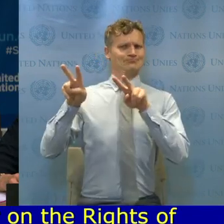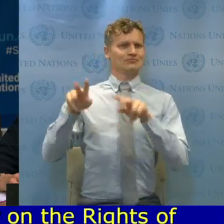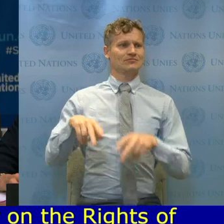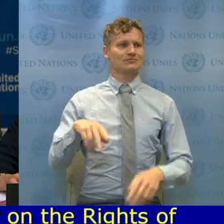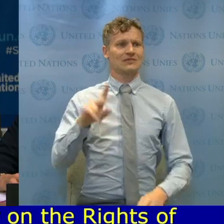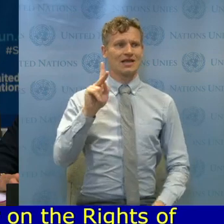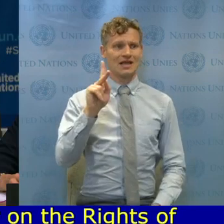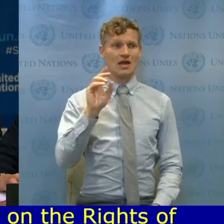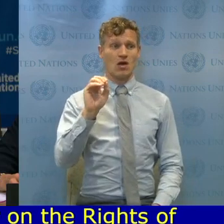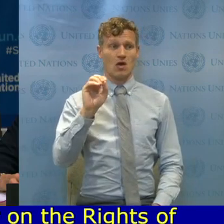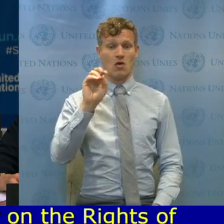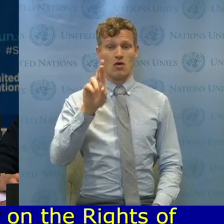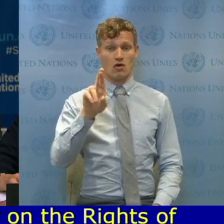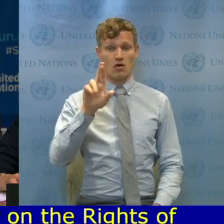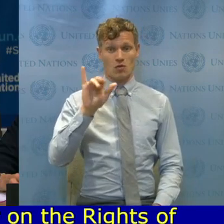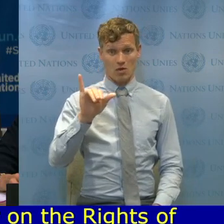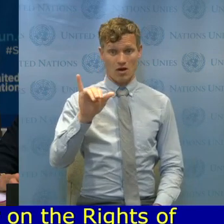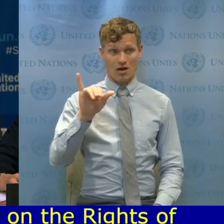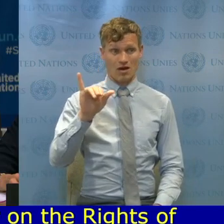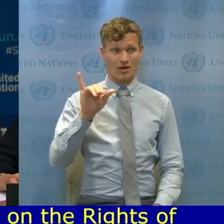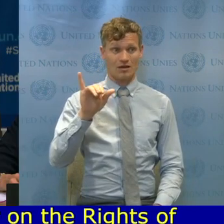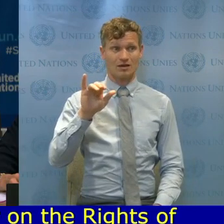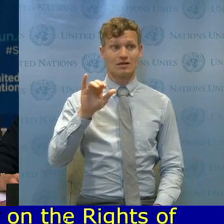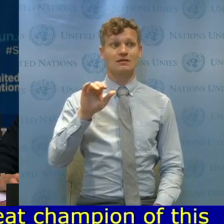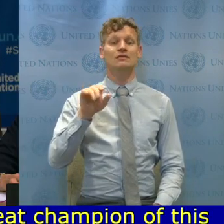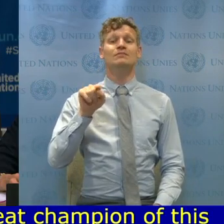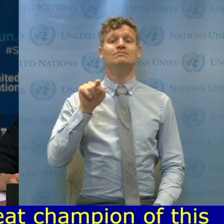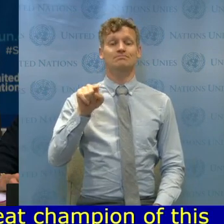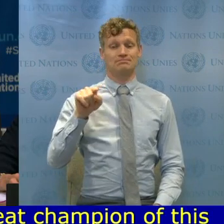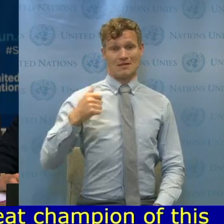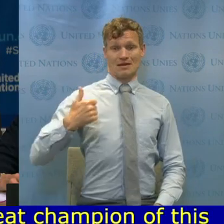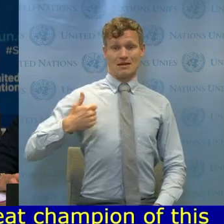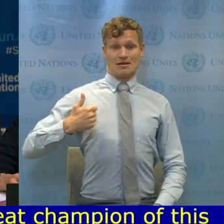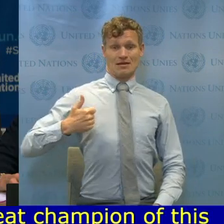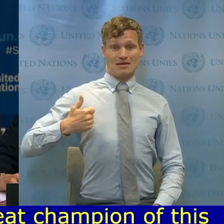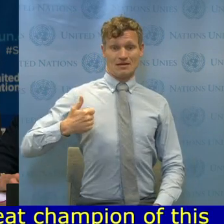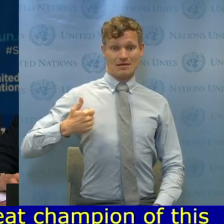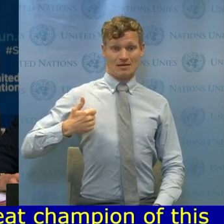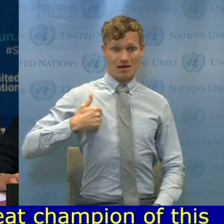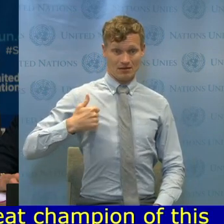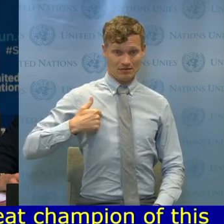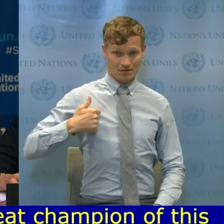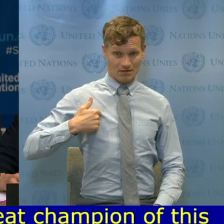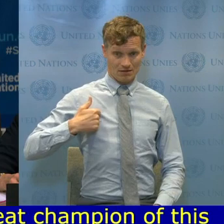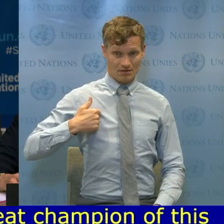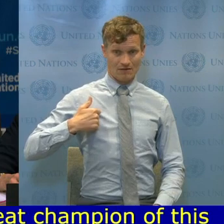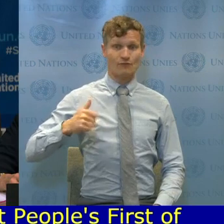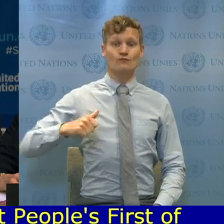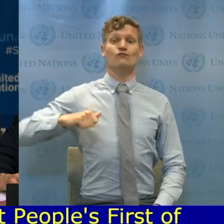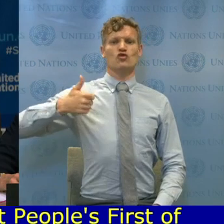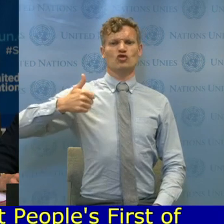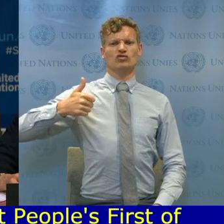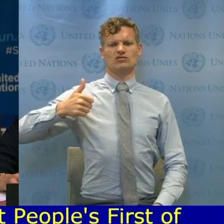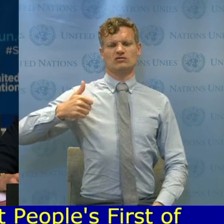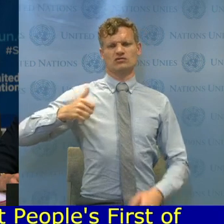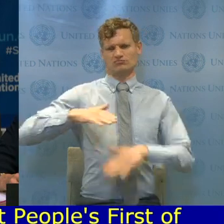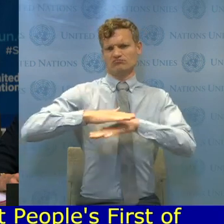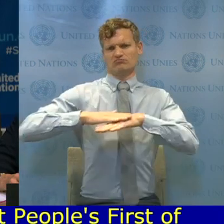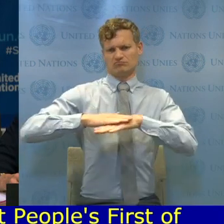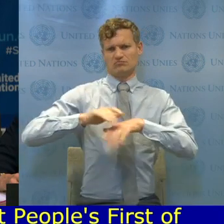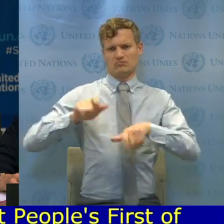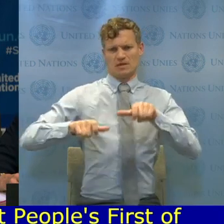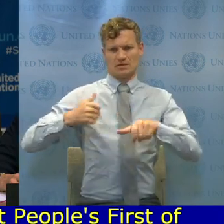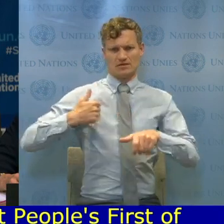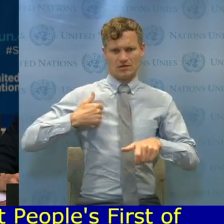Ms. Jenny Rosa Damayanti, Board Member, Transforming Communities for Inclusion of Persons with